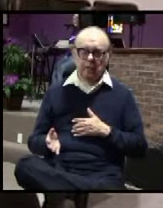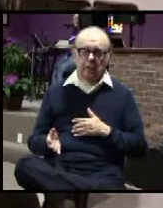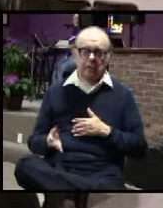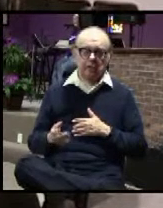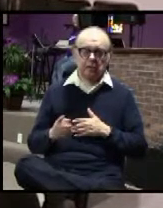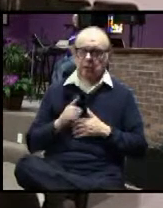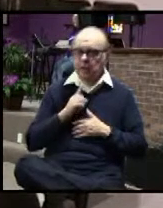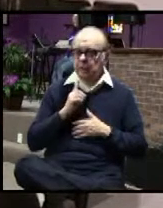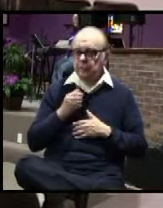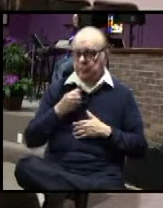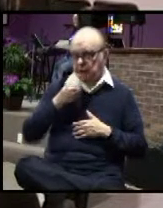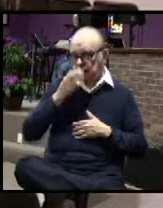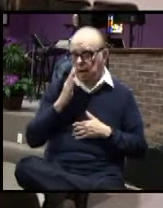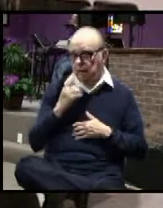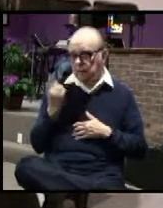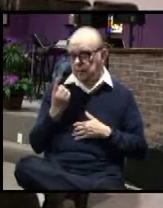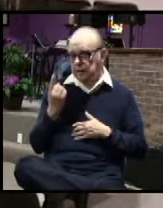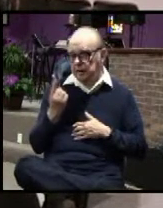is God.